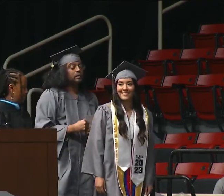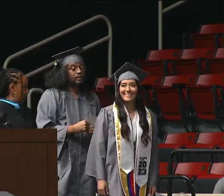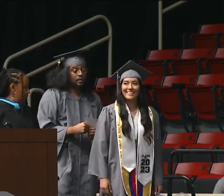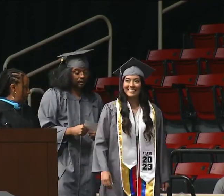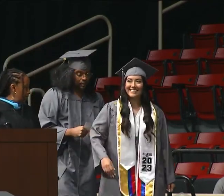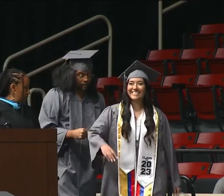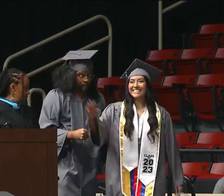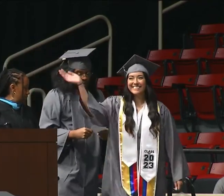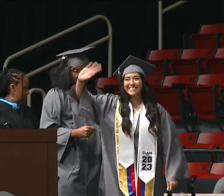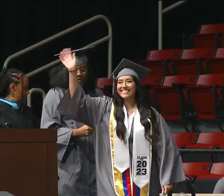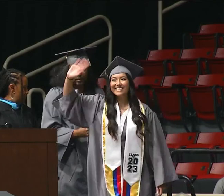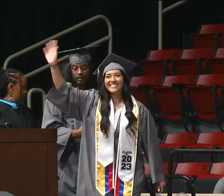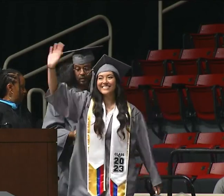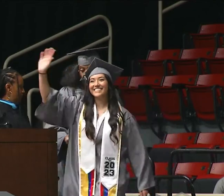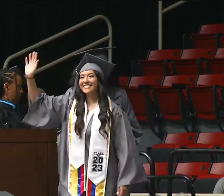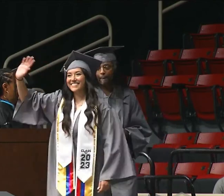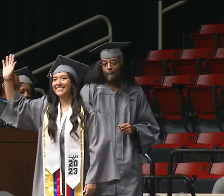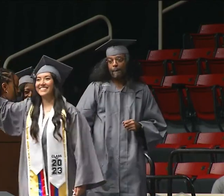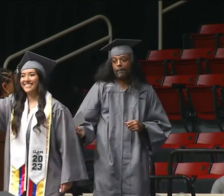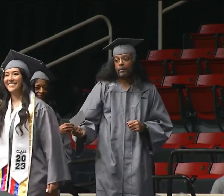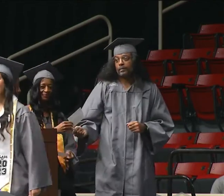Cynthia Rincon.